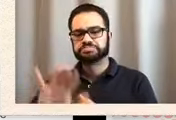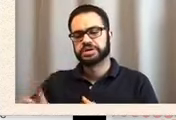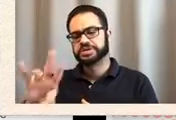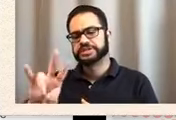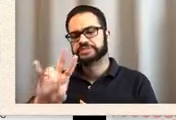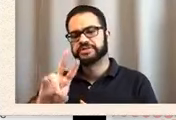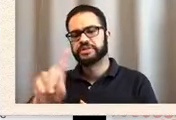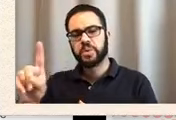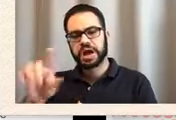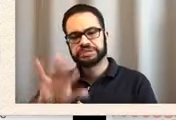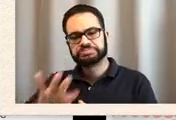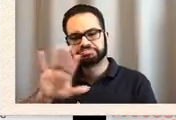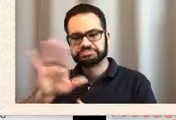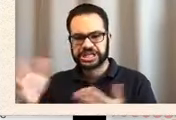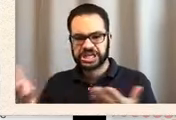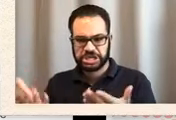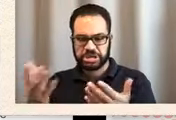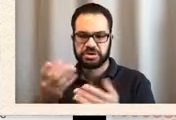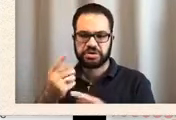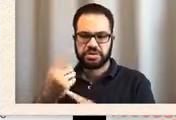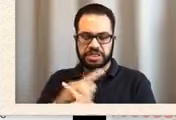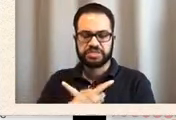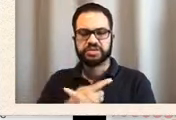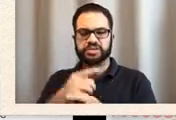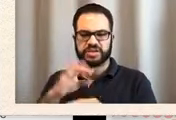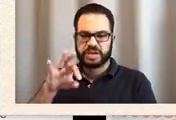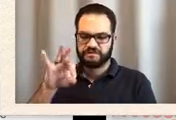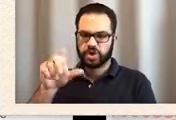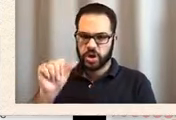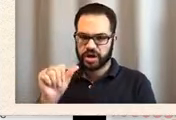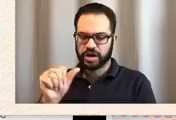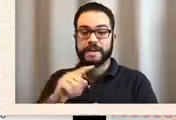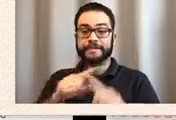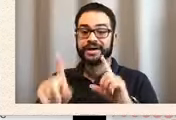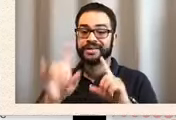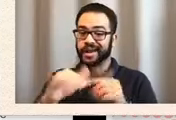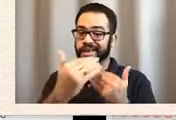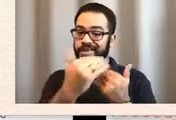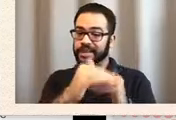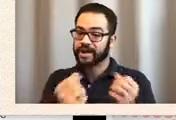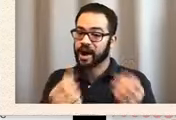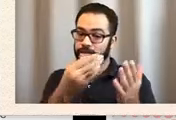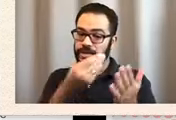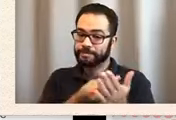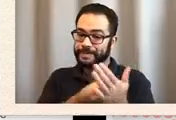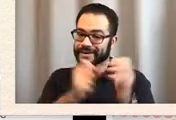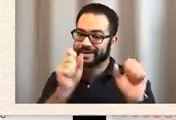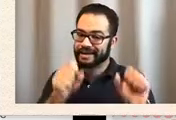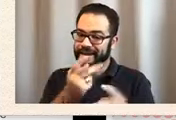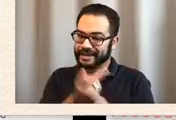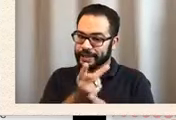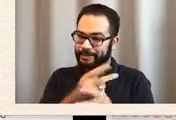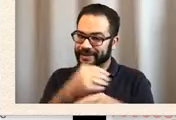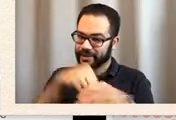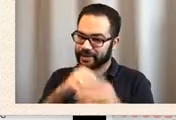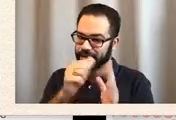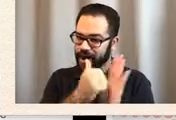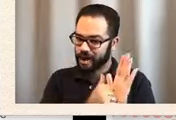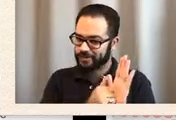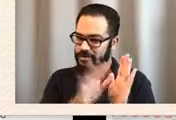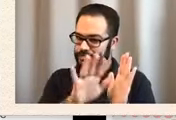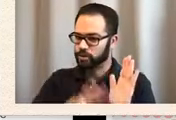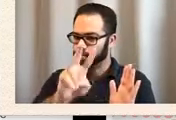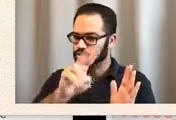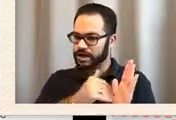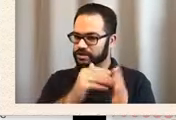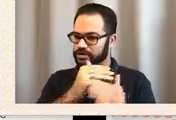Florida. But once again, that restricts how much cash you can have on hand, about $2,000 in assets. The great thing is now you can have an